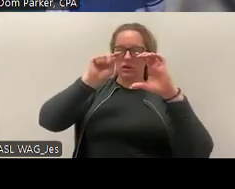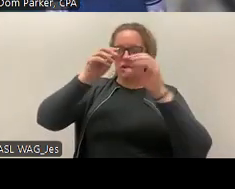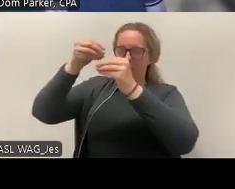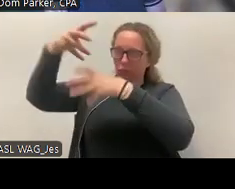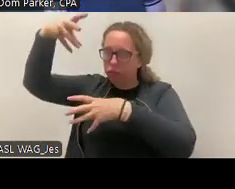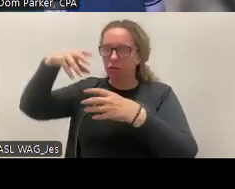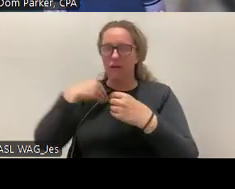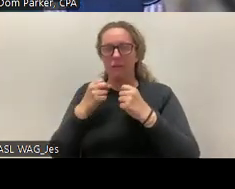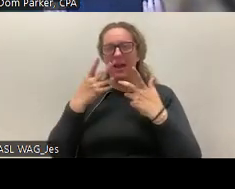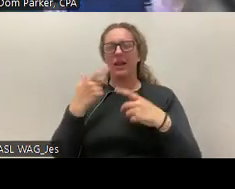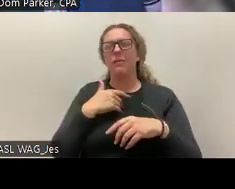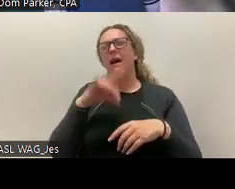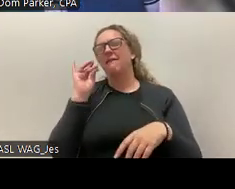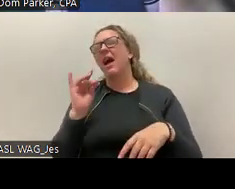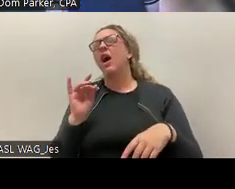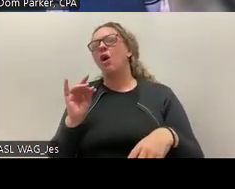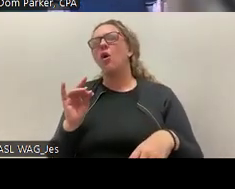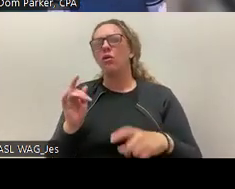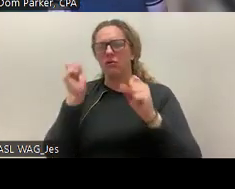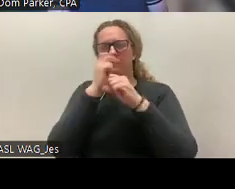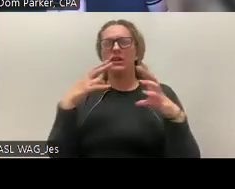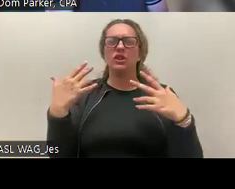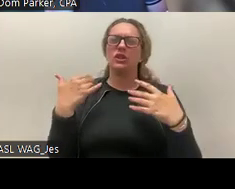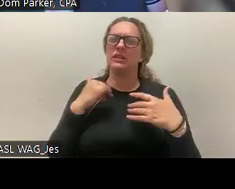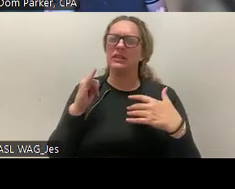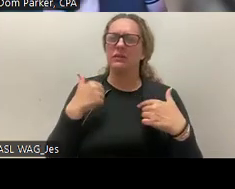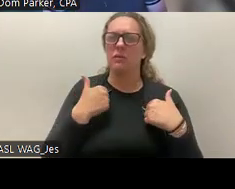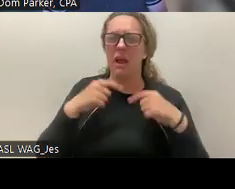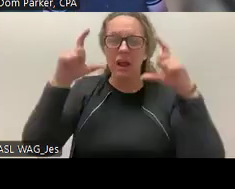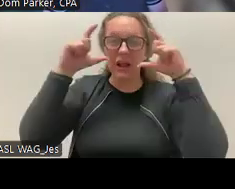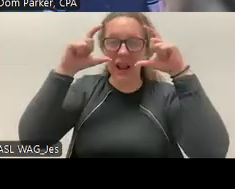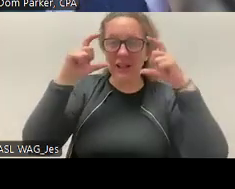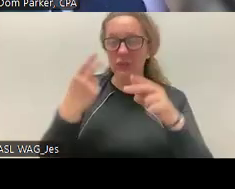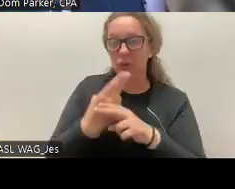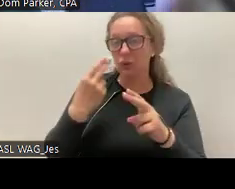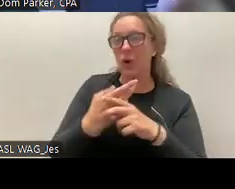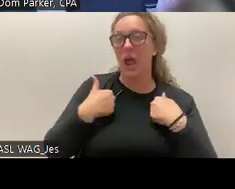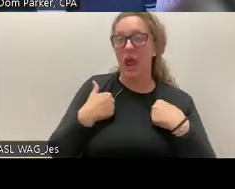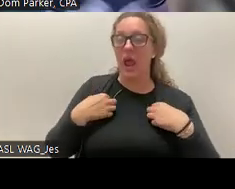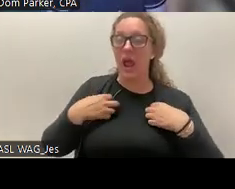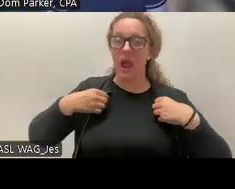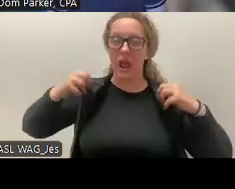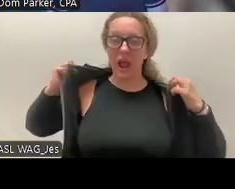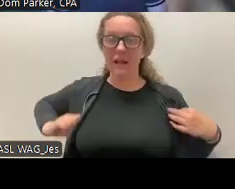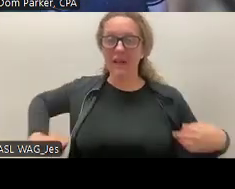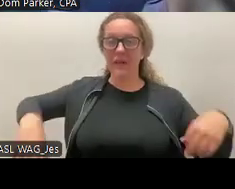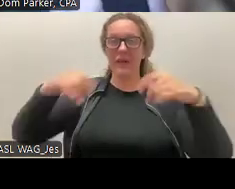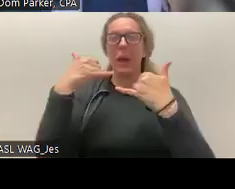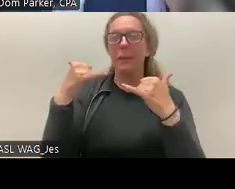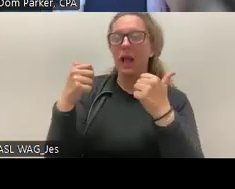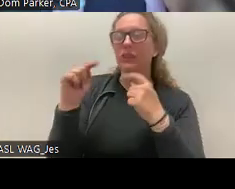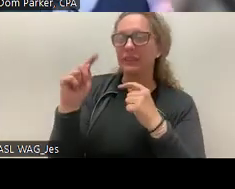and what I found, is for vision. For someone like me who's got glare sensitivity, and I play on a TV and a